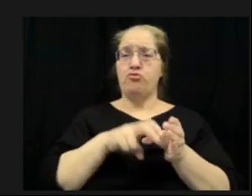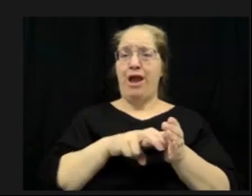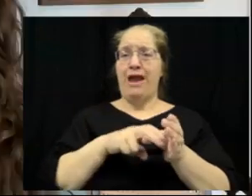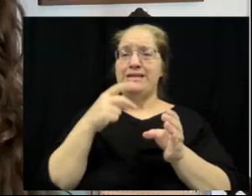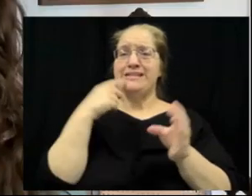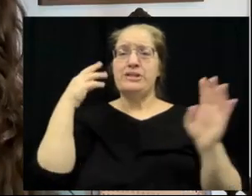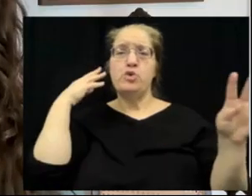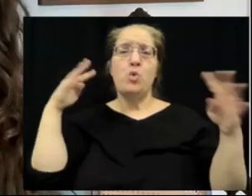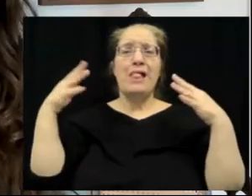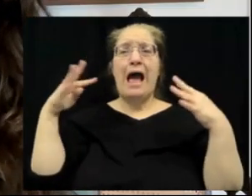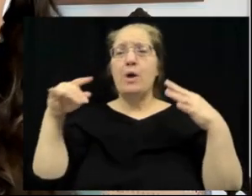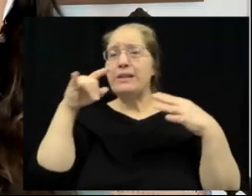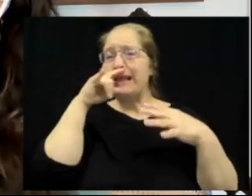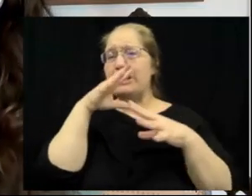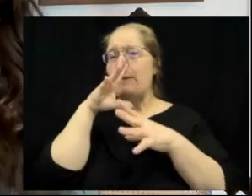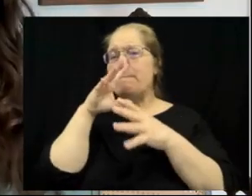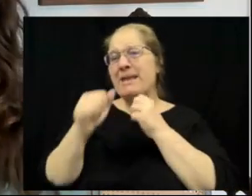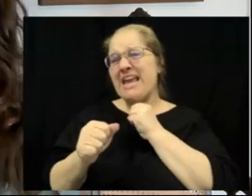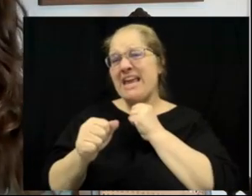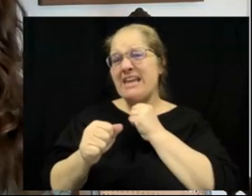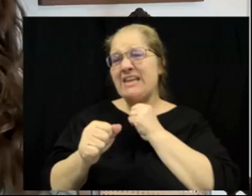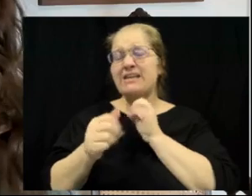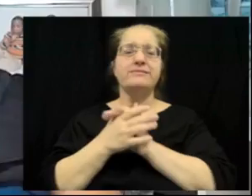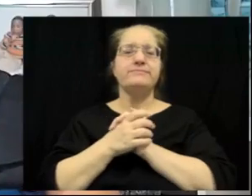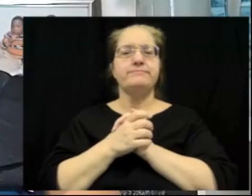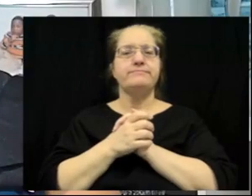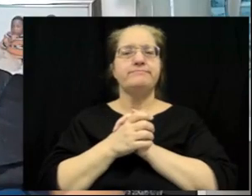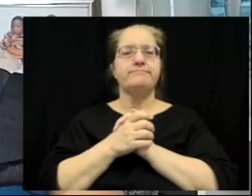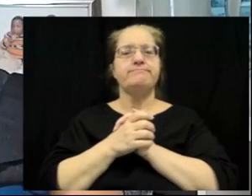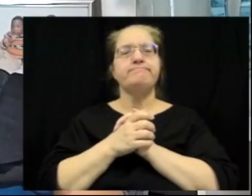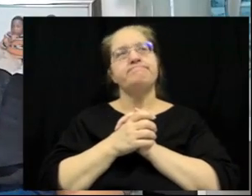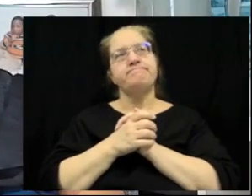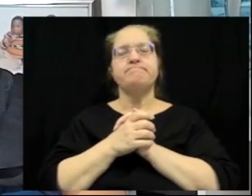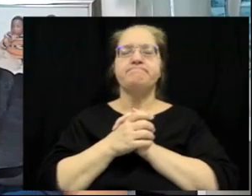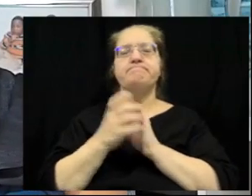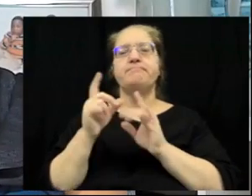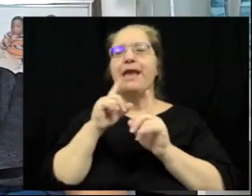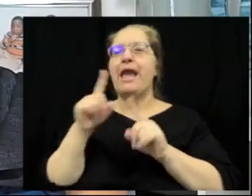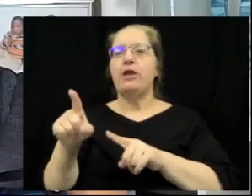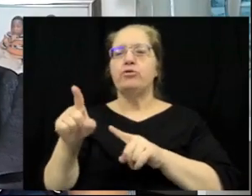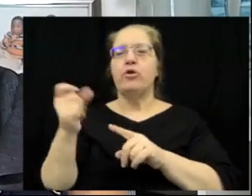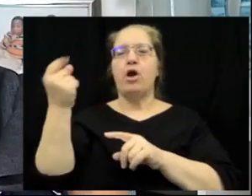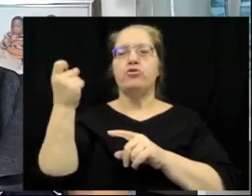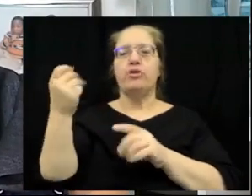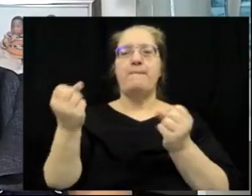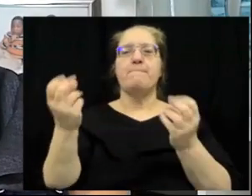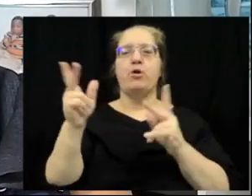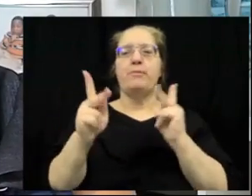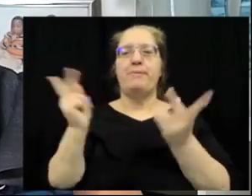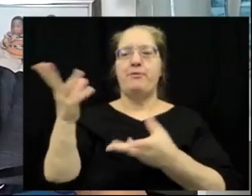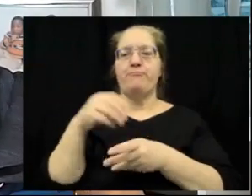mean. Mhm. Yeah. And because multiple people are involved there,